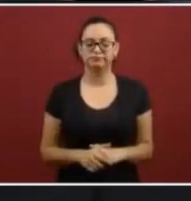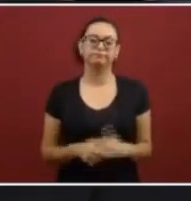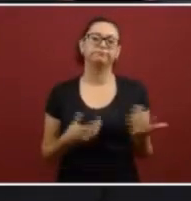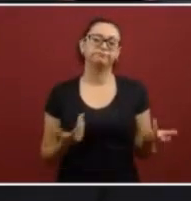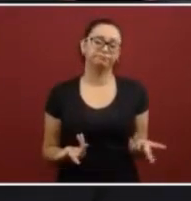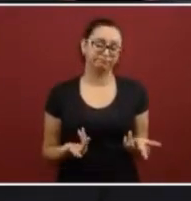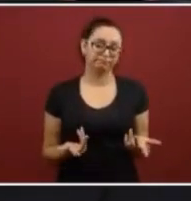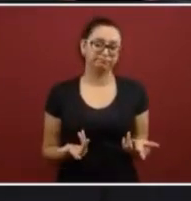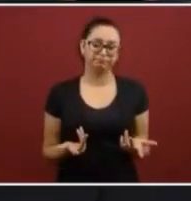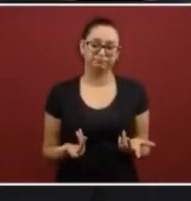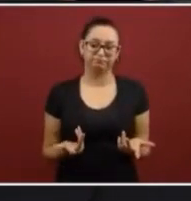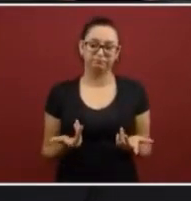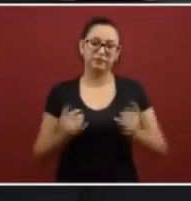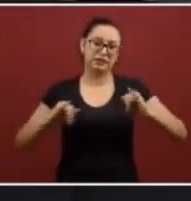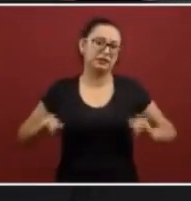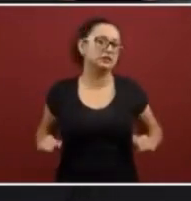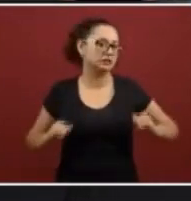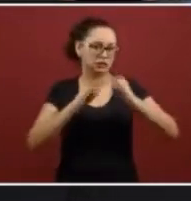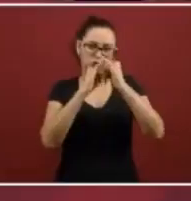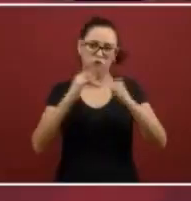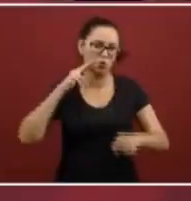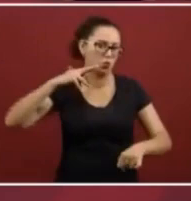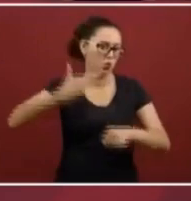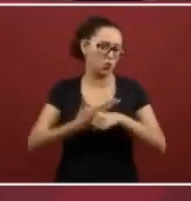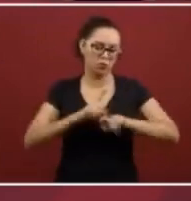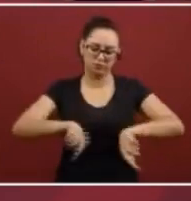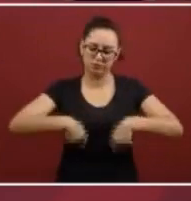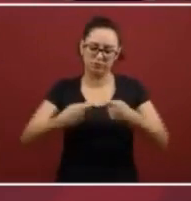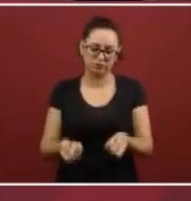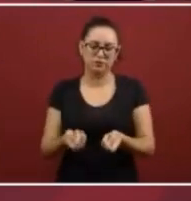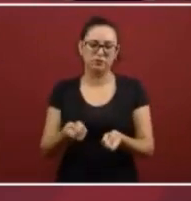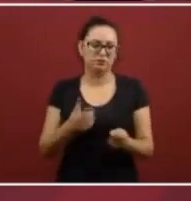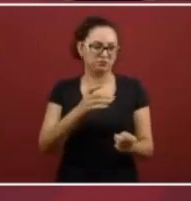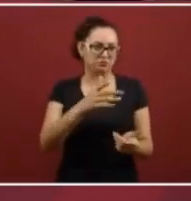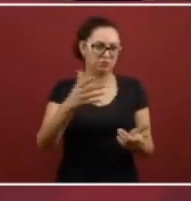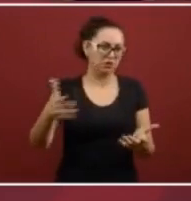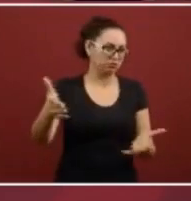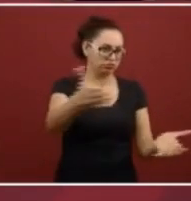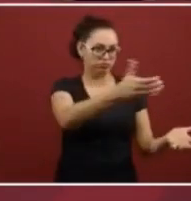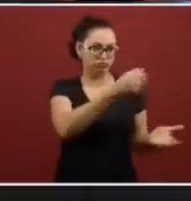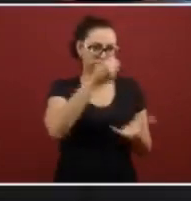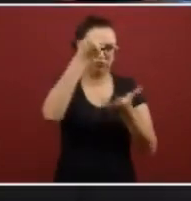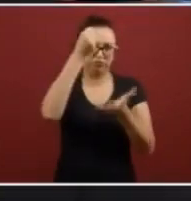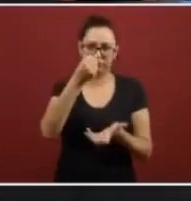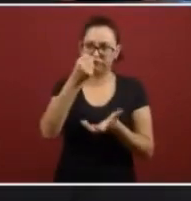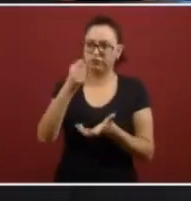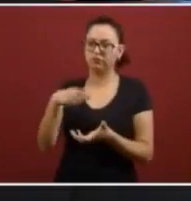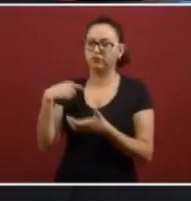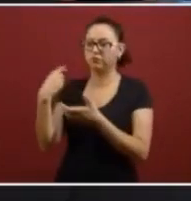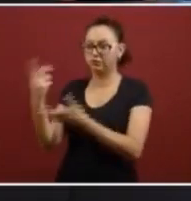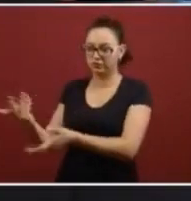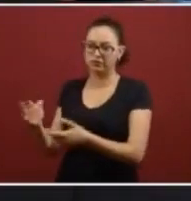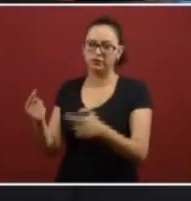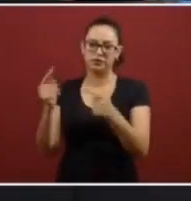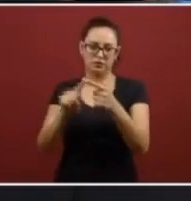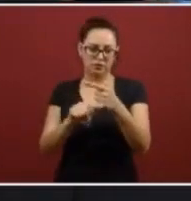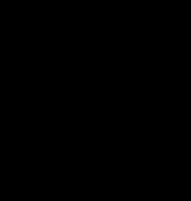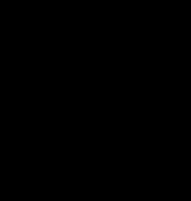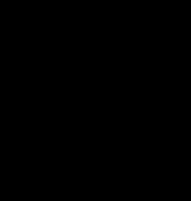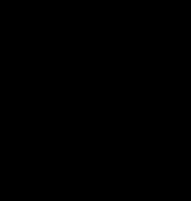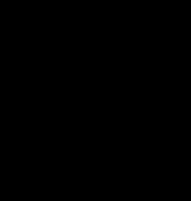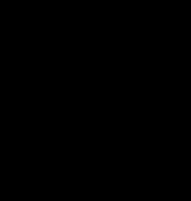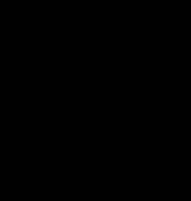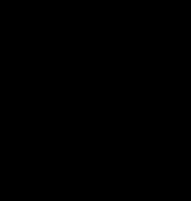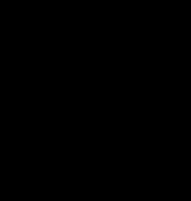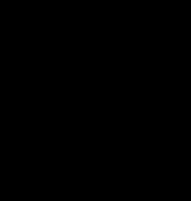month. del instituto para devolverle al And pueblo again, robado, it'll go to the sería otra institute subasta to después de return estos autos, the que